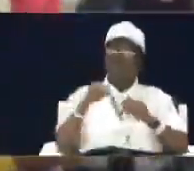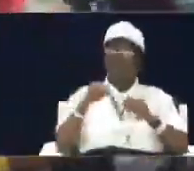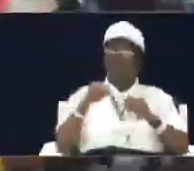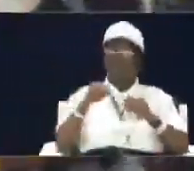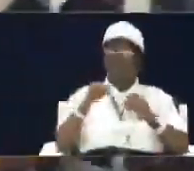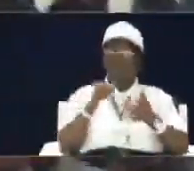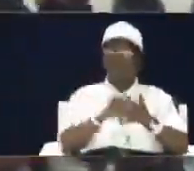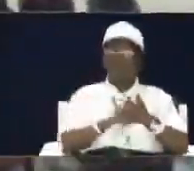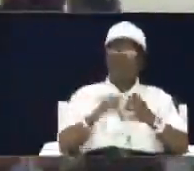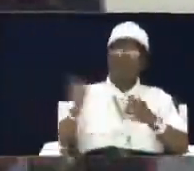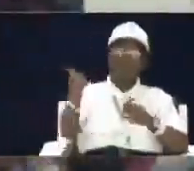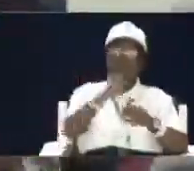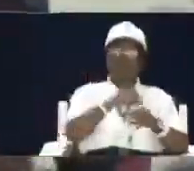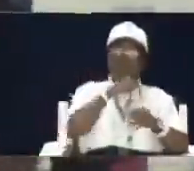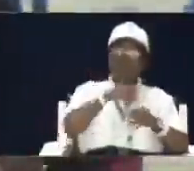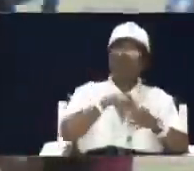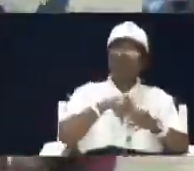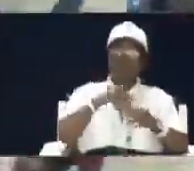that you appreciate him.